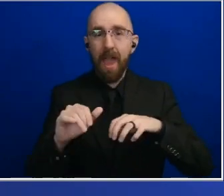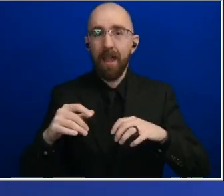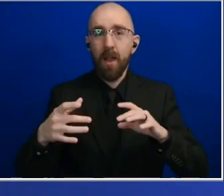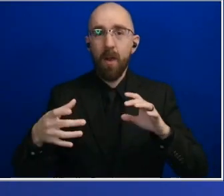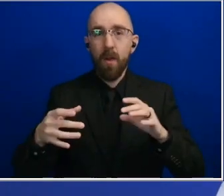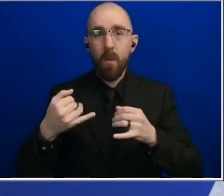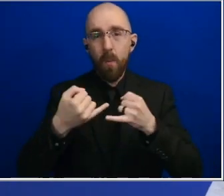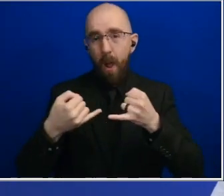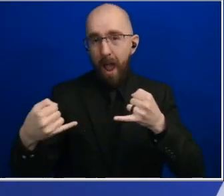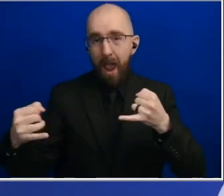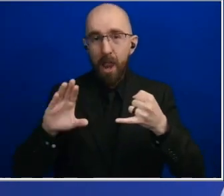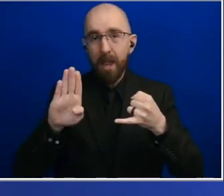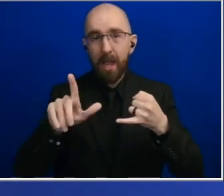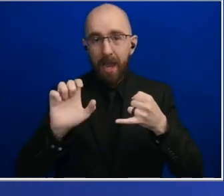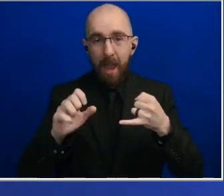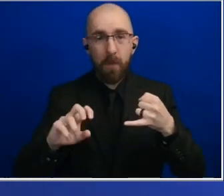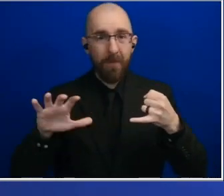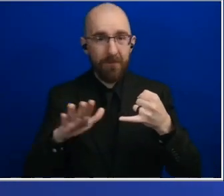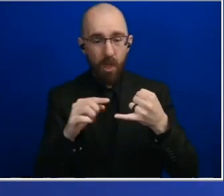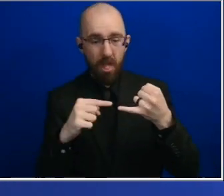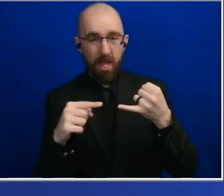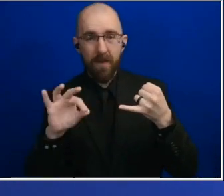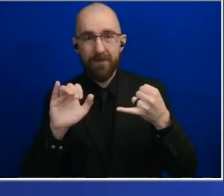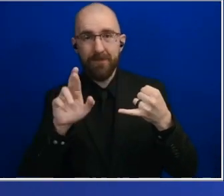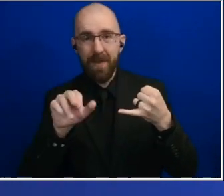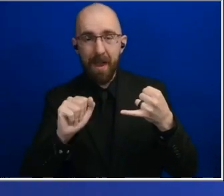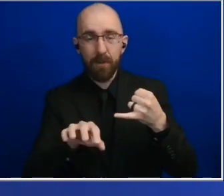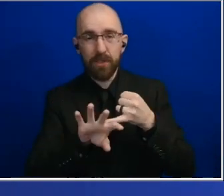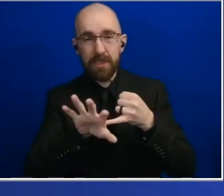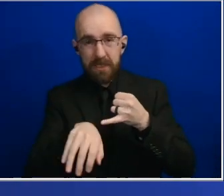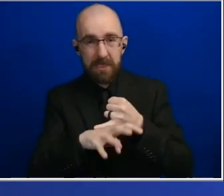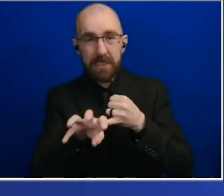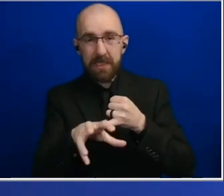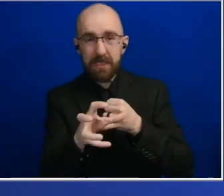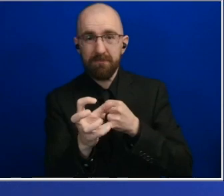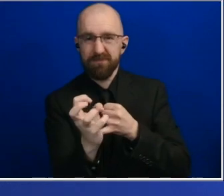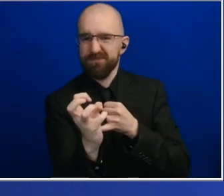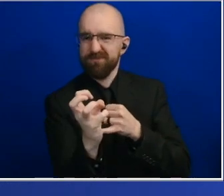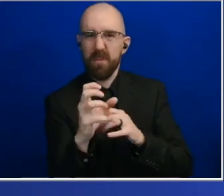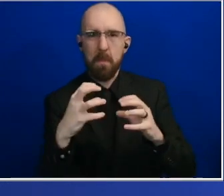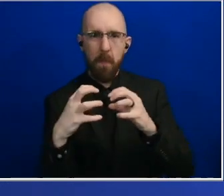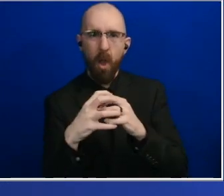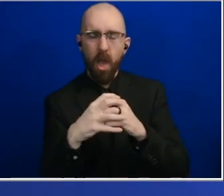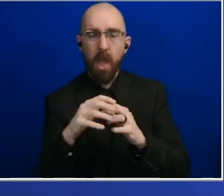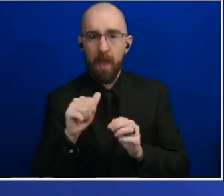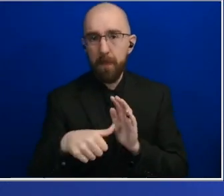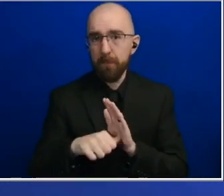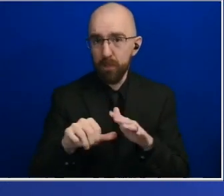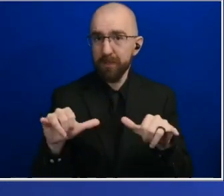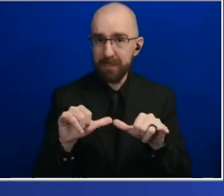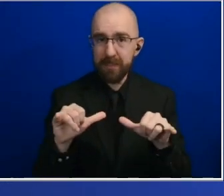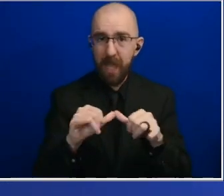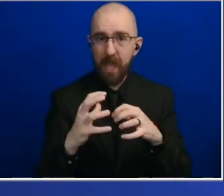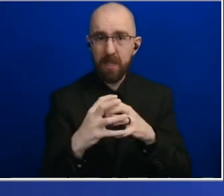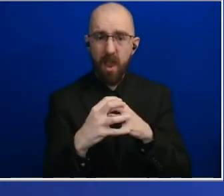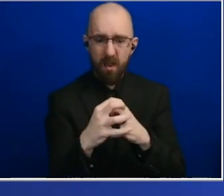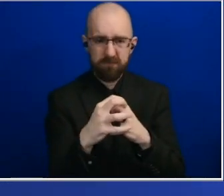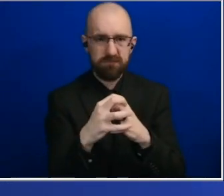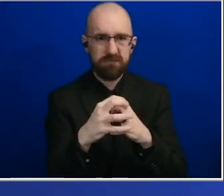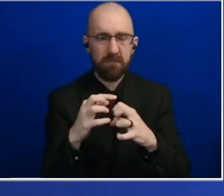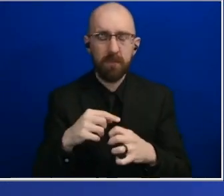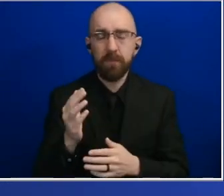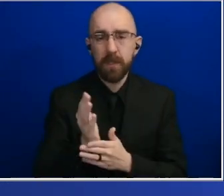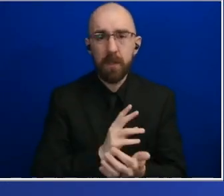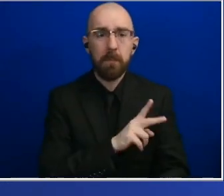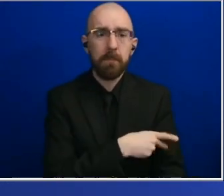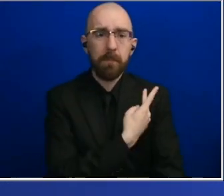nerve fibers, and they just end up forming this big ball, and it can be quite impressive with the size. And some patients are super